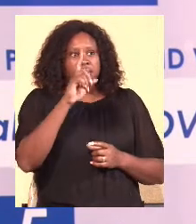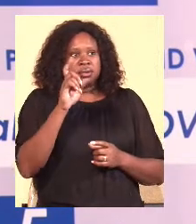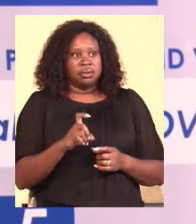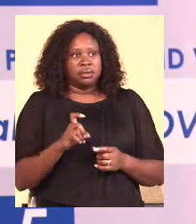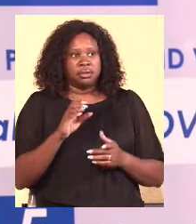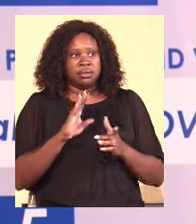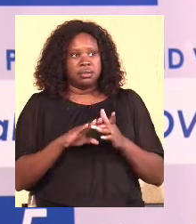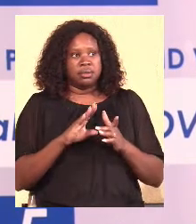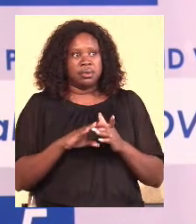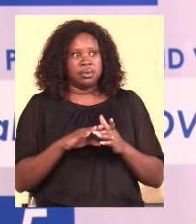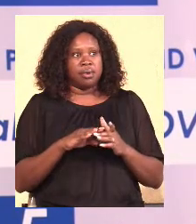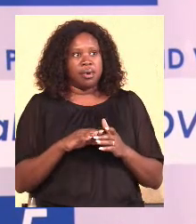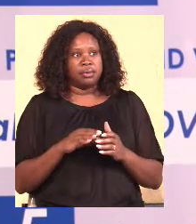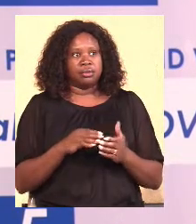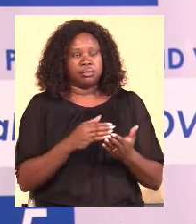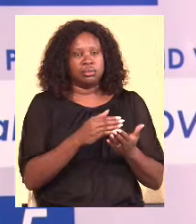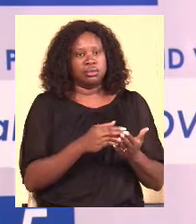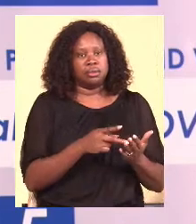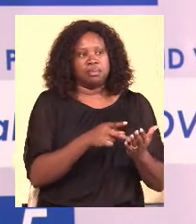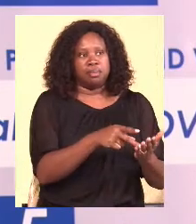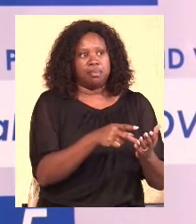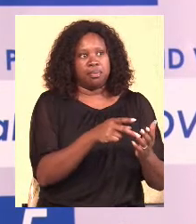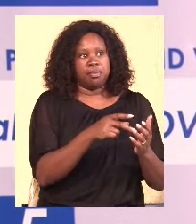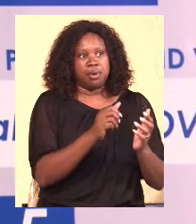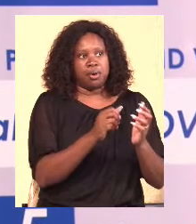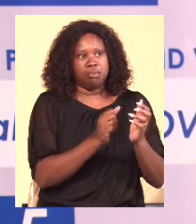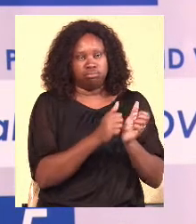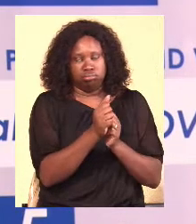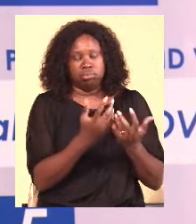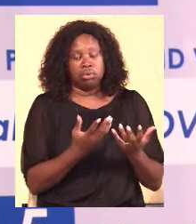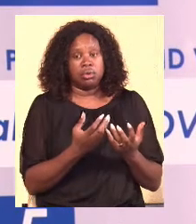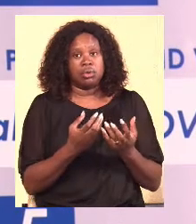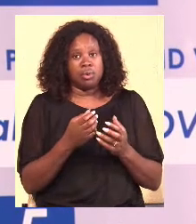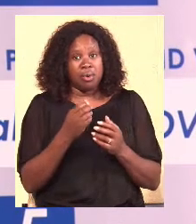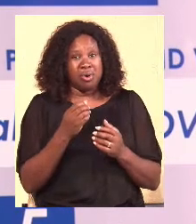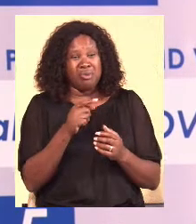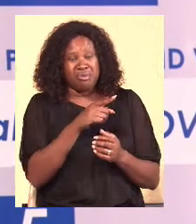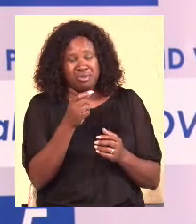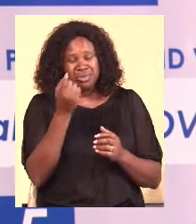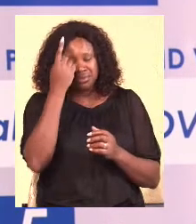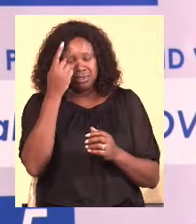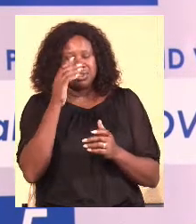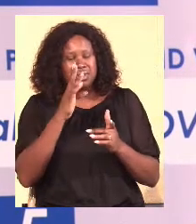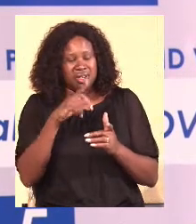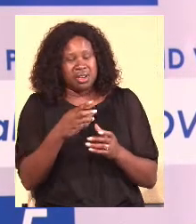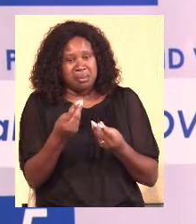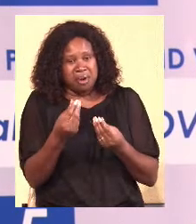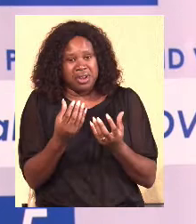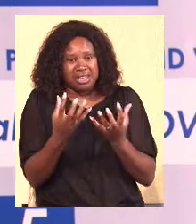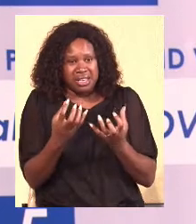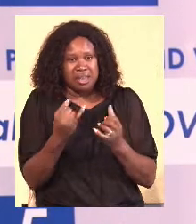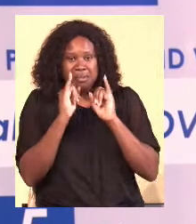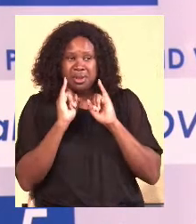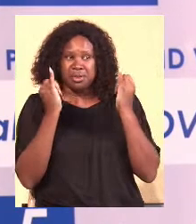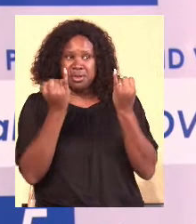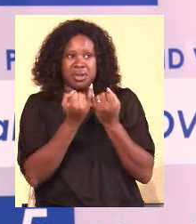speaks to the parking of modules, where they understand that the money is needed by the institutions, especially with the measures that